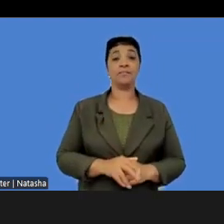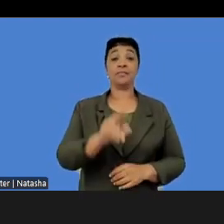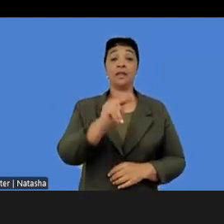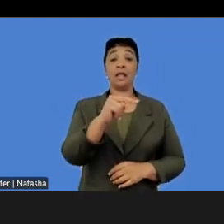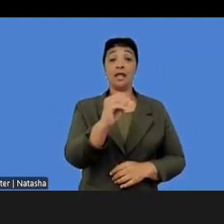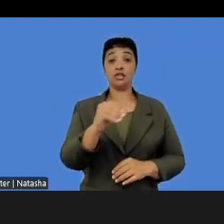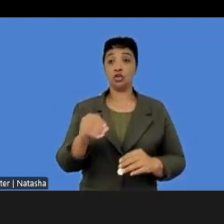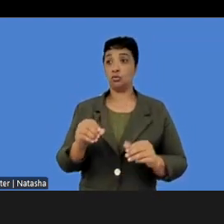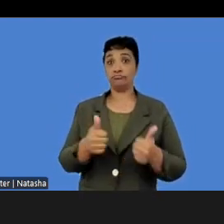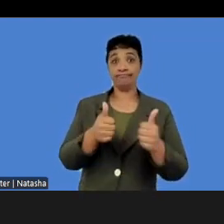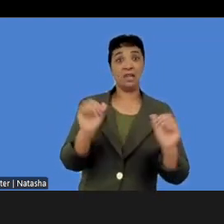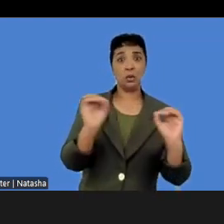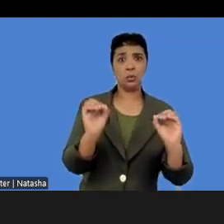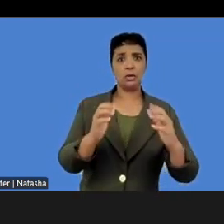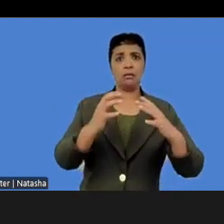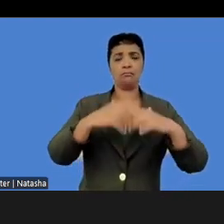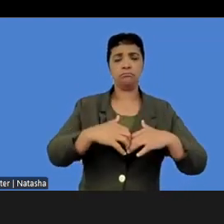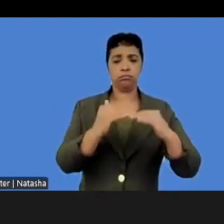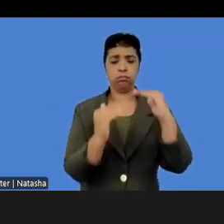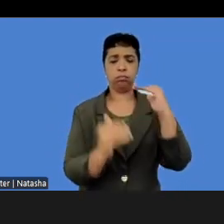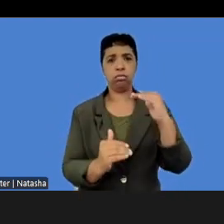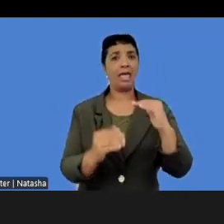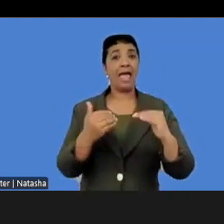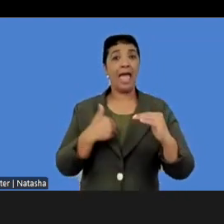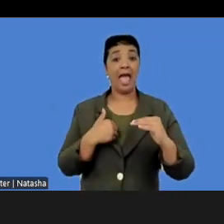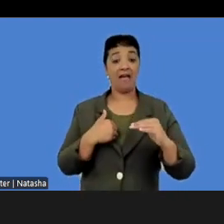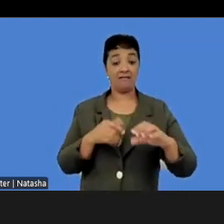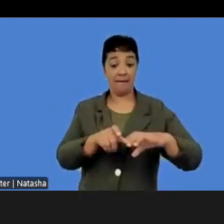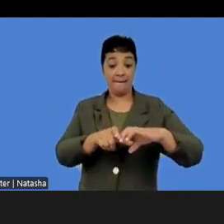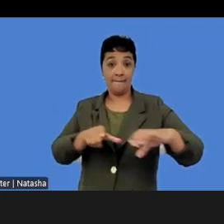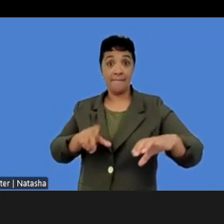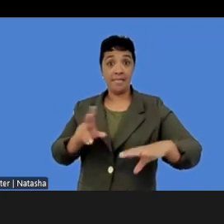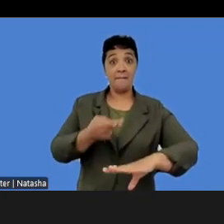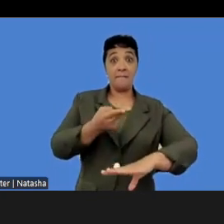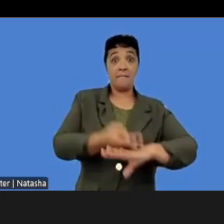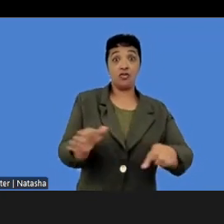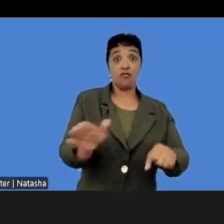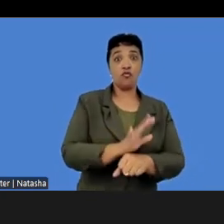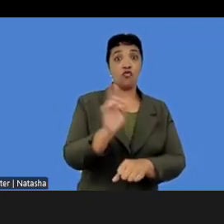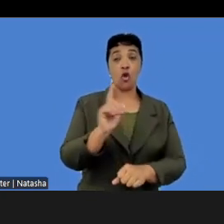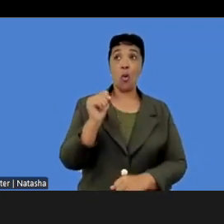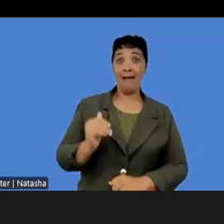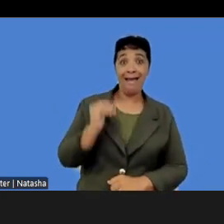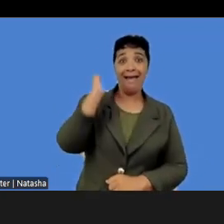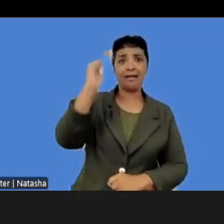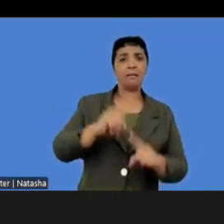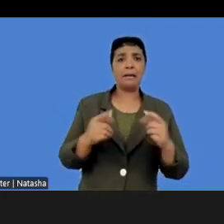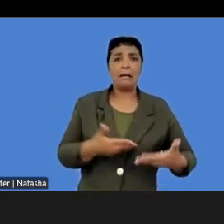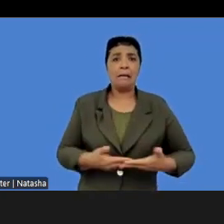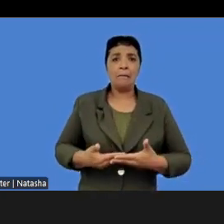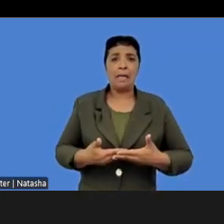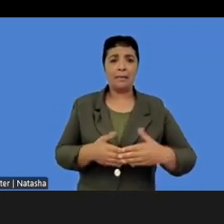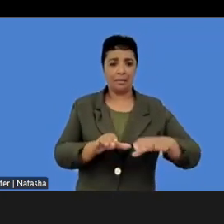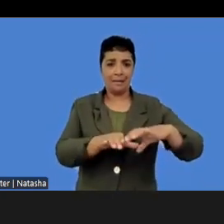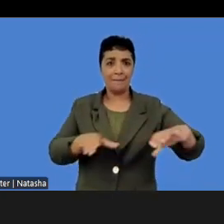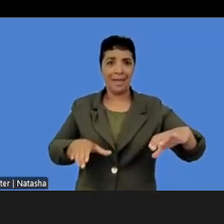patients, as it only had cot beds, and this resulted in adult mental health care users being